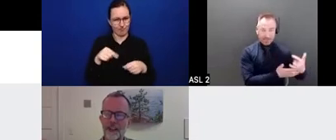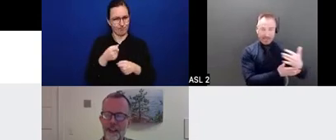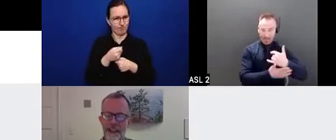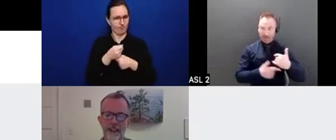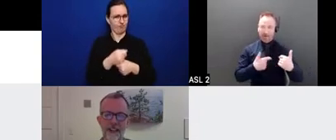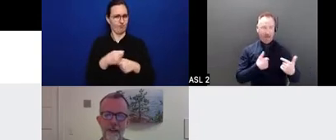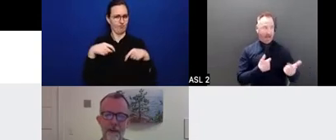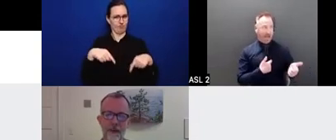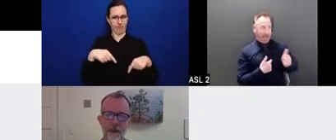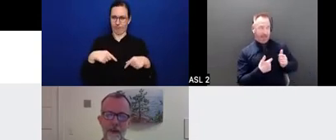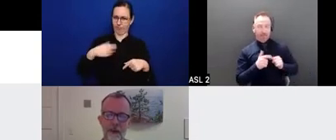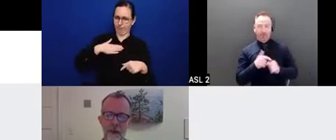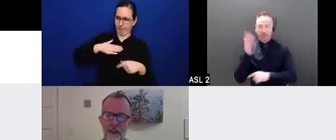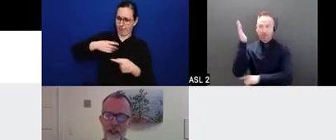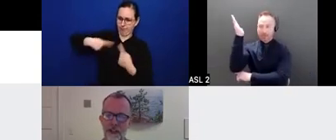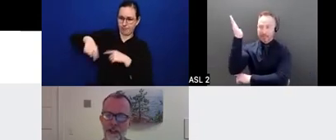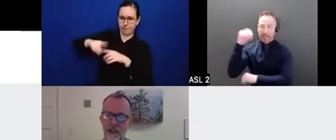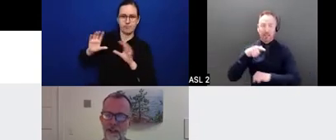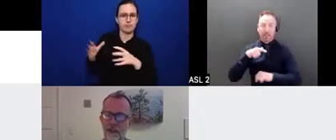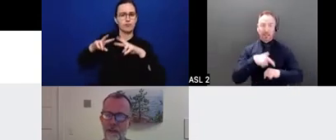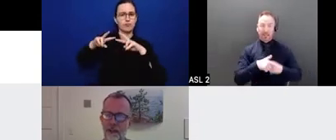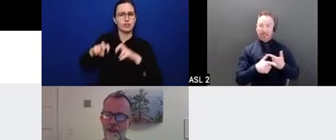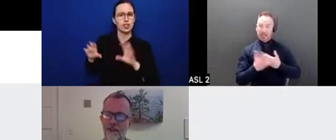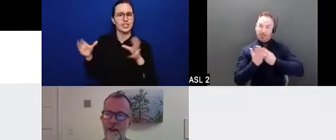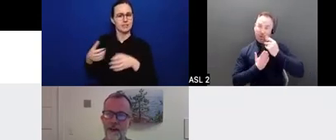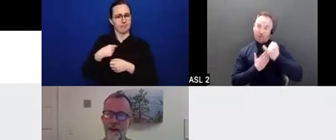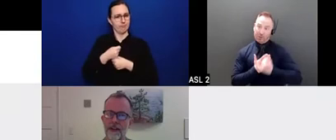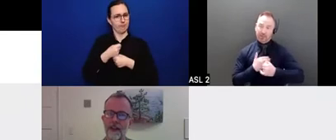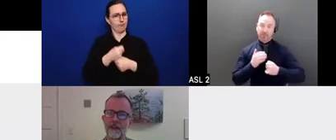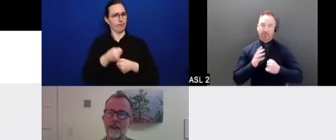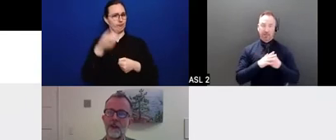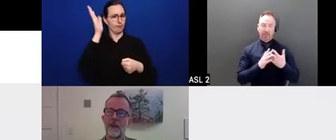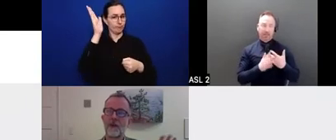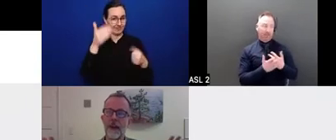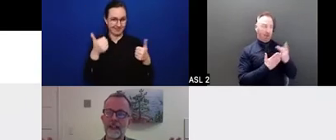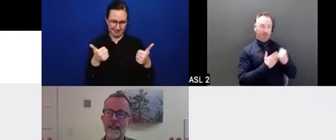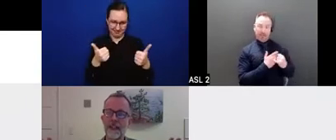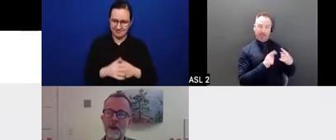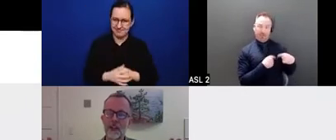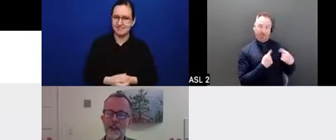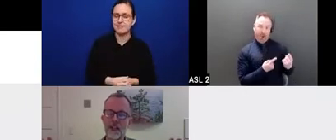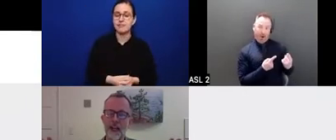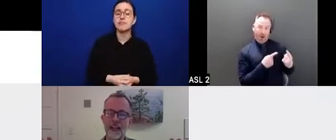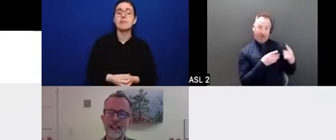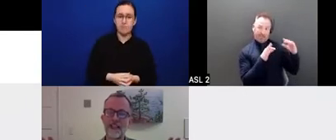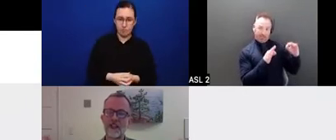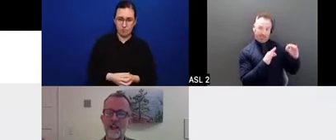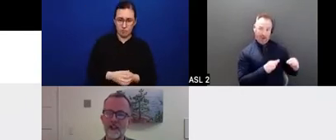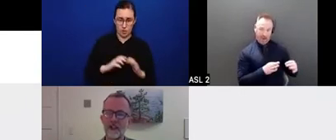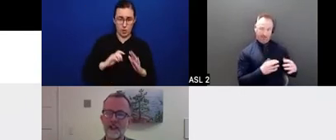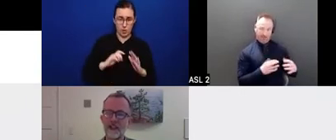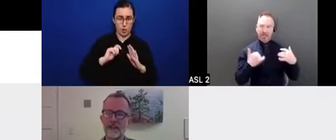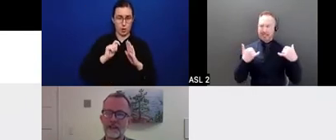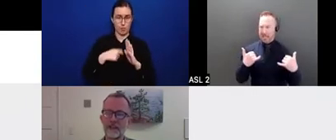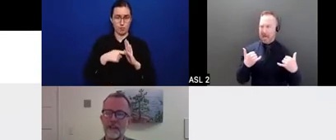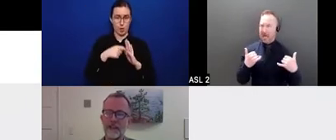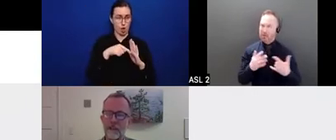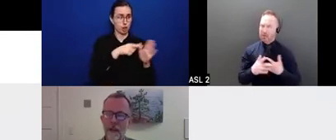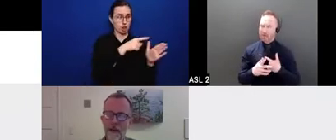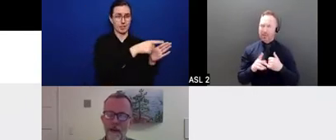wider lens than some of the projects described thus far, in that we are asking a question at the international